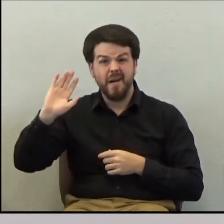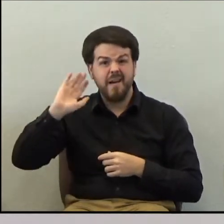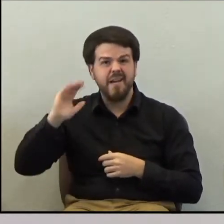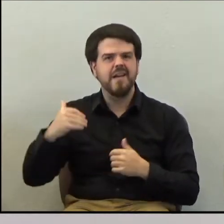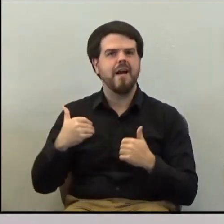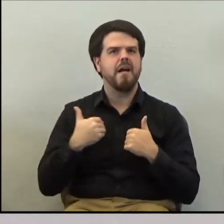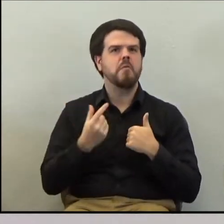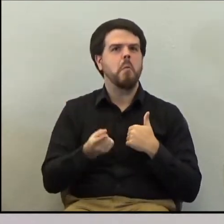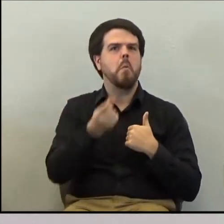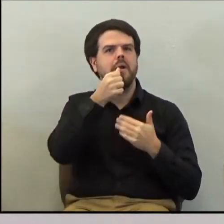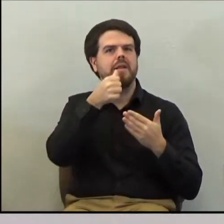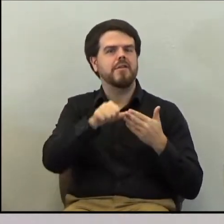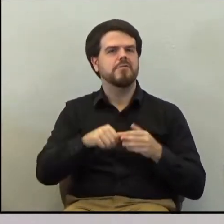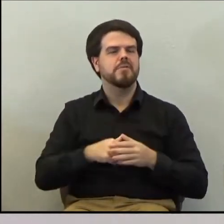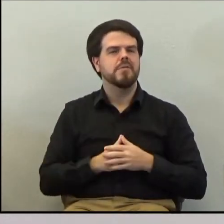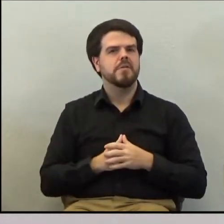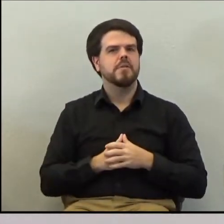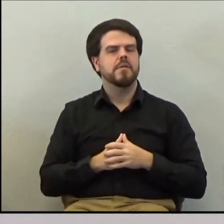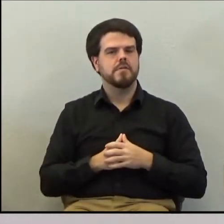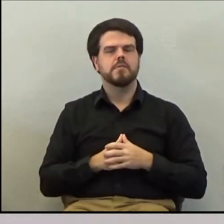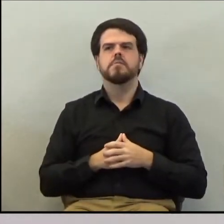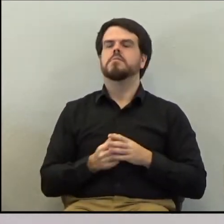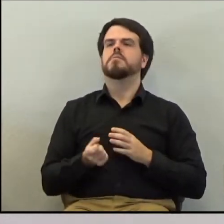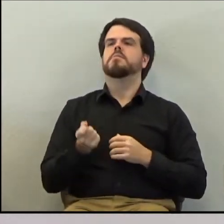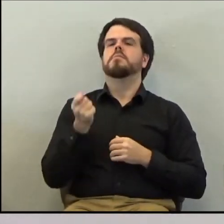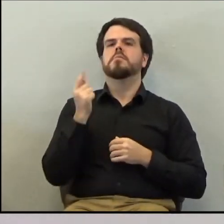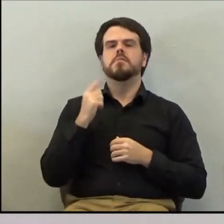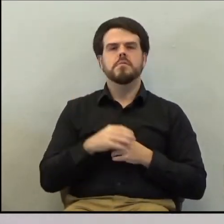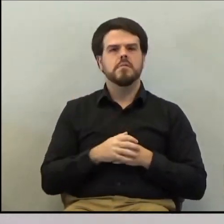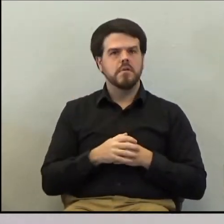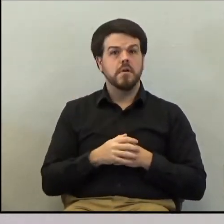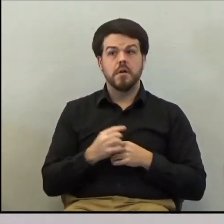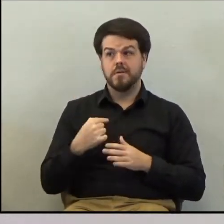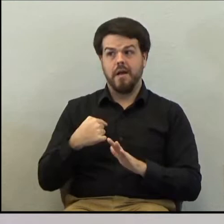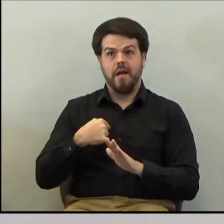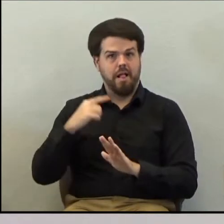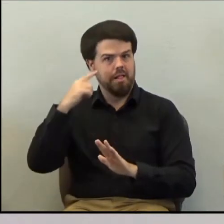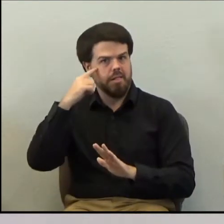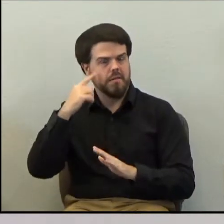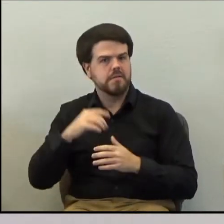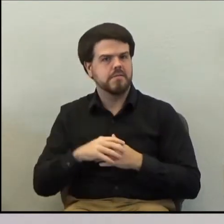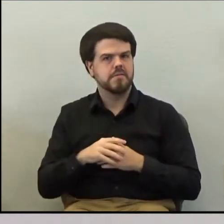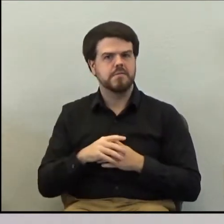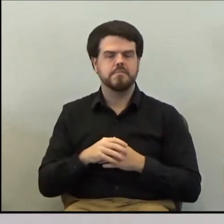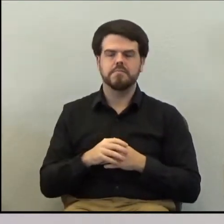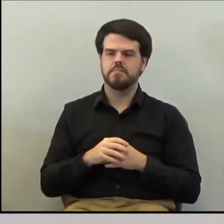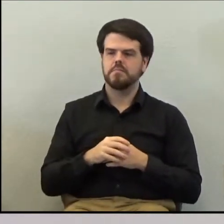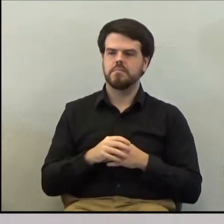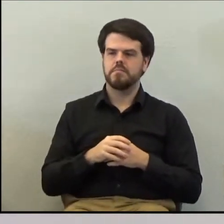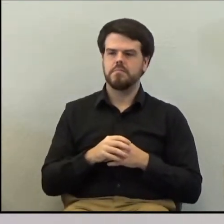I think we can see from that why we could, or why I believe anyway, why I argue that